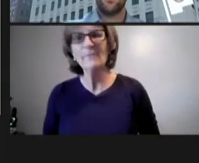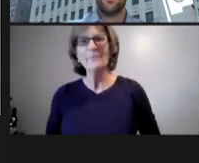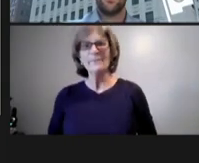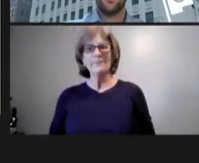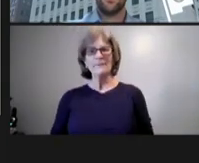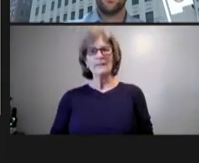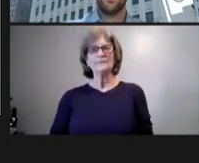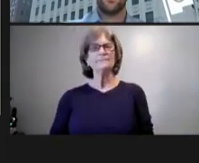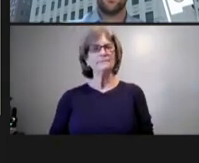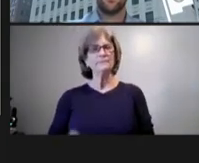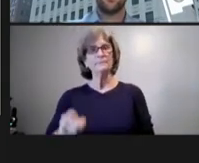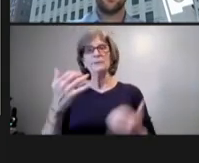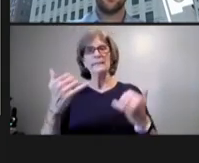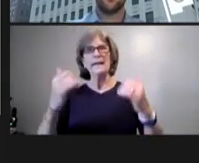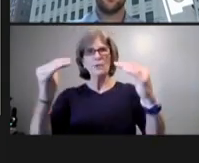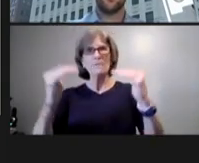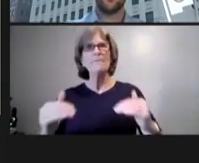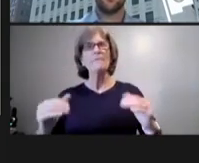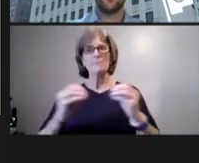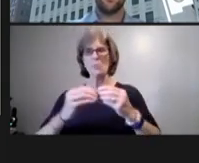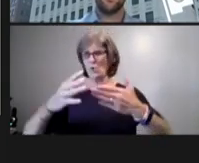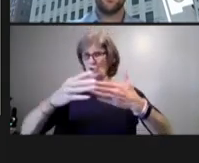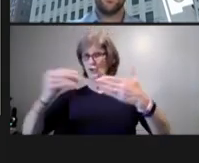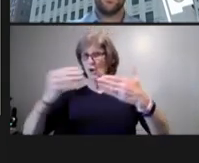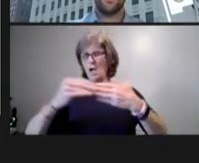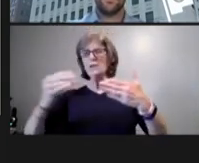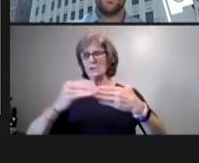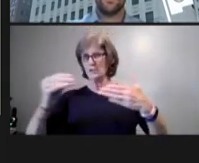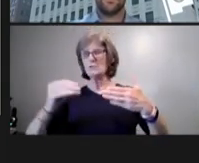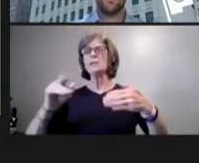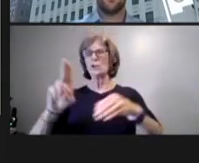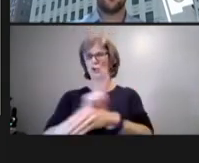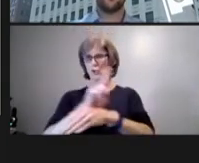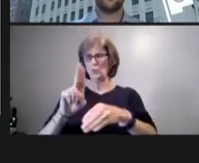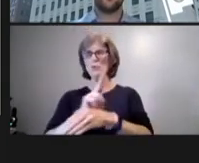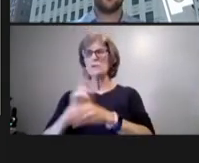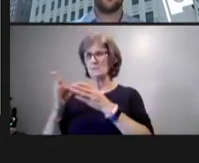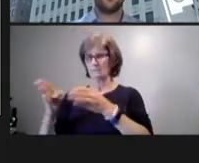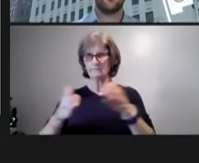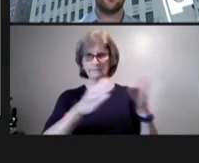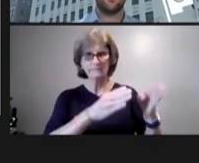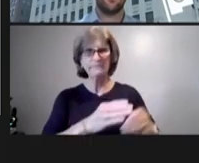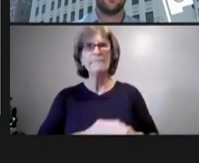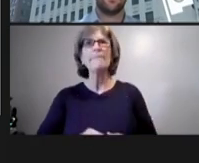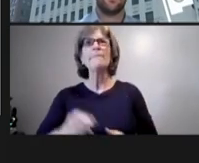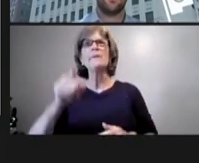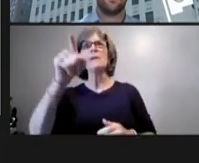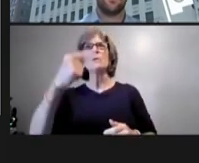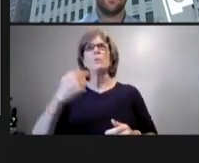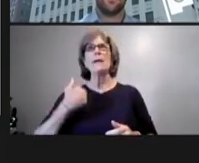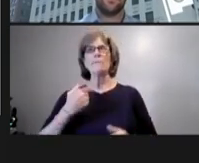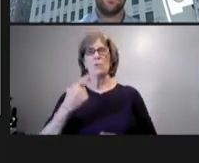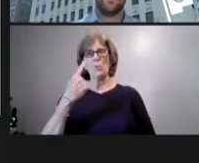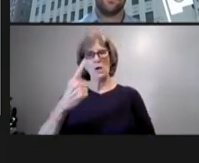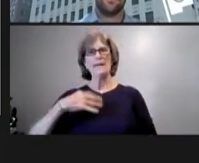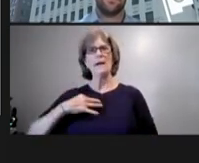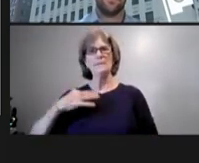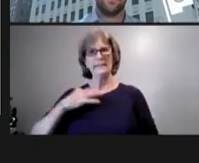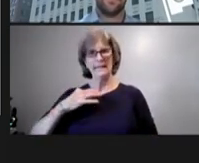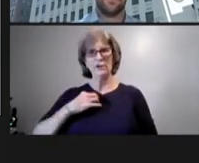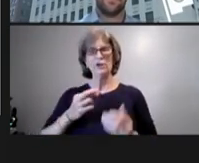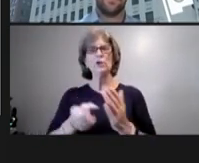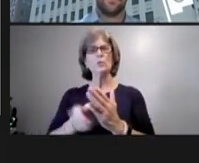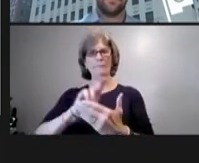Well, moving on to more dollars in action, we do have an application to review, and we're going to have the